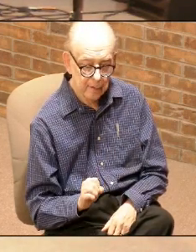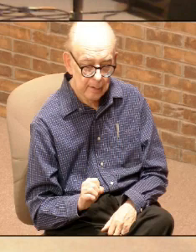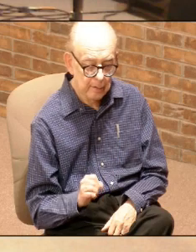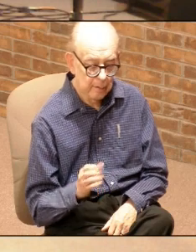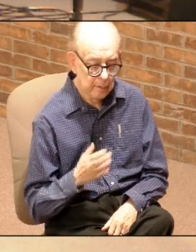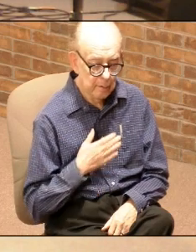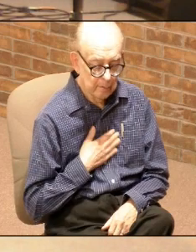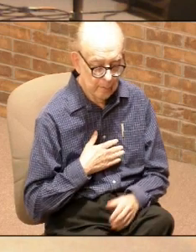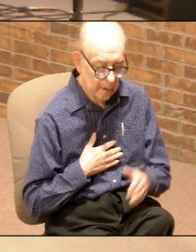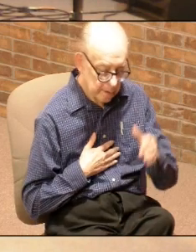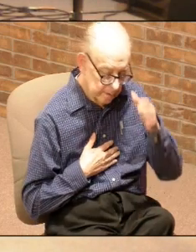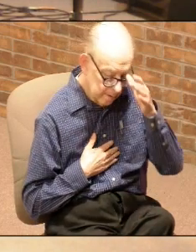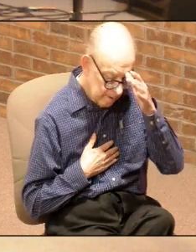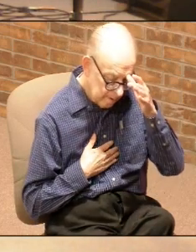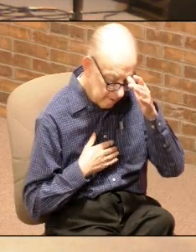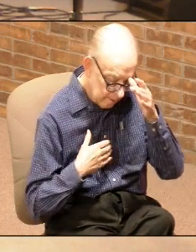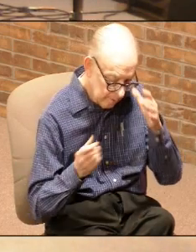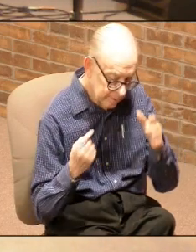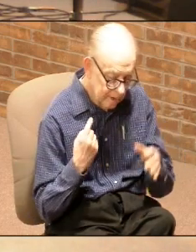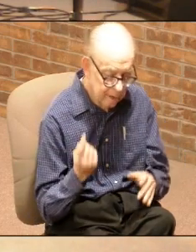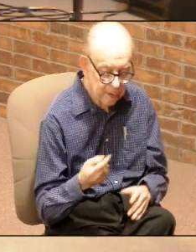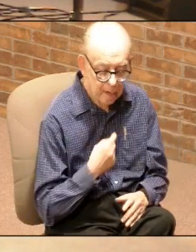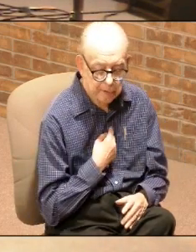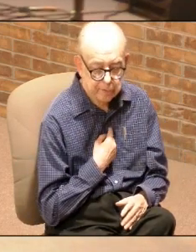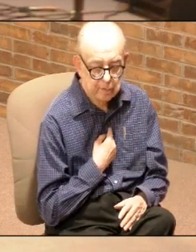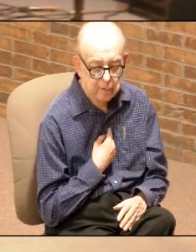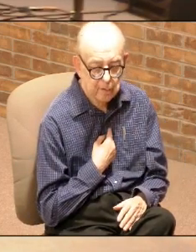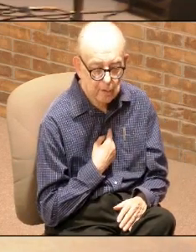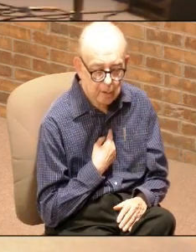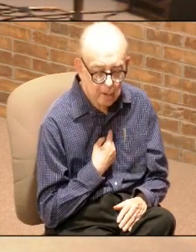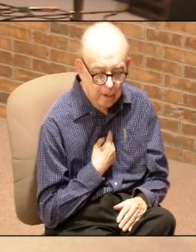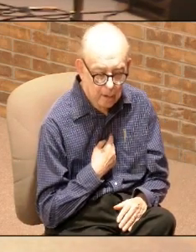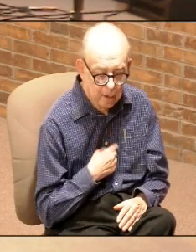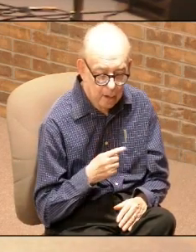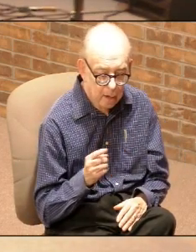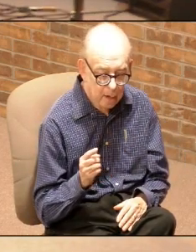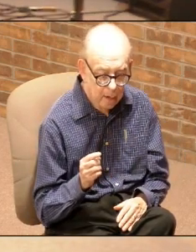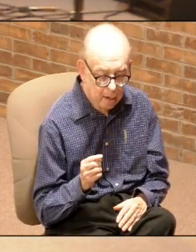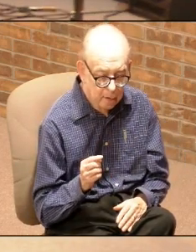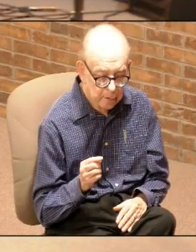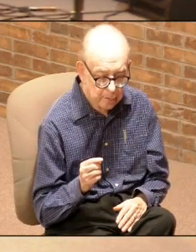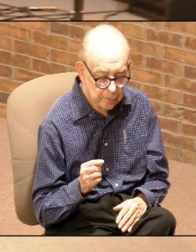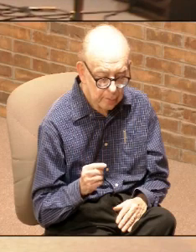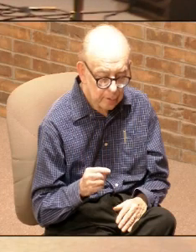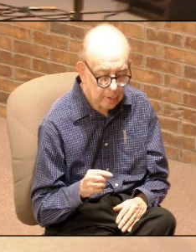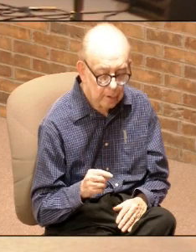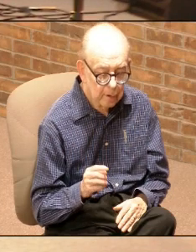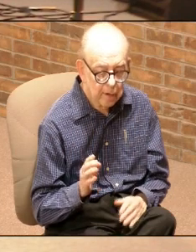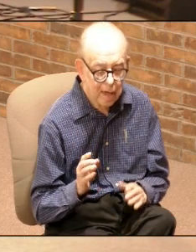my dad would take us uptown Hamilton.